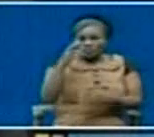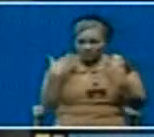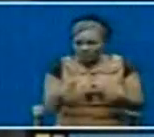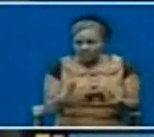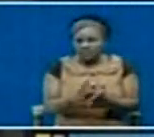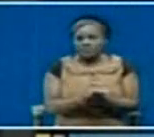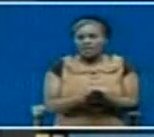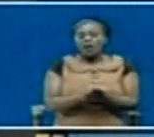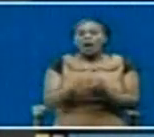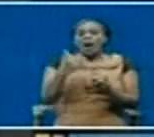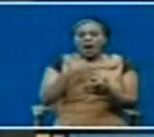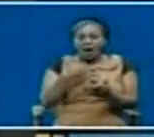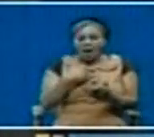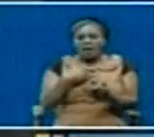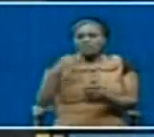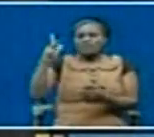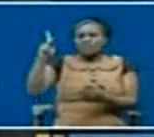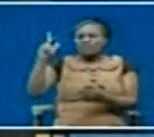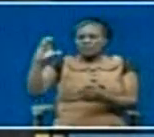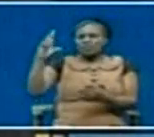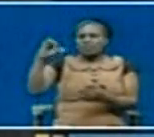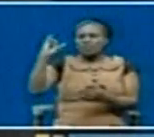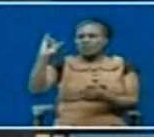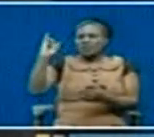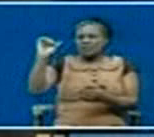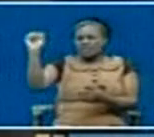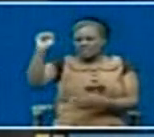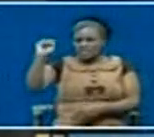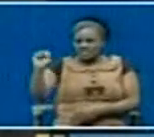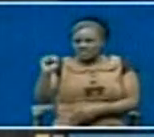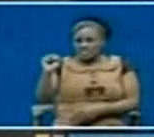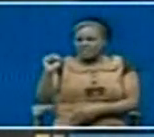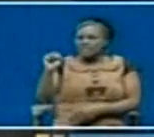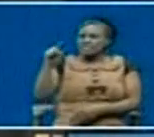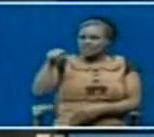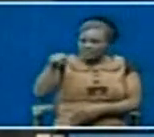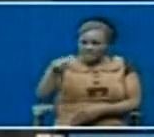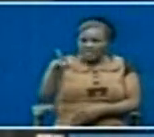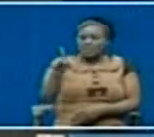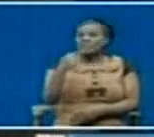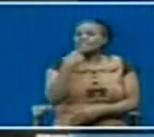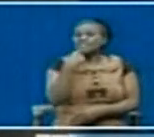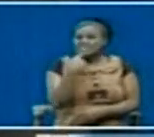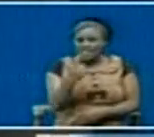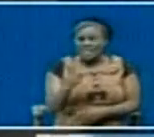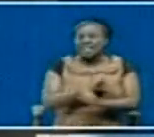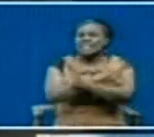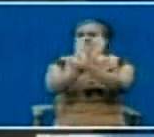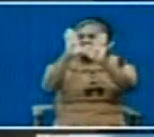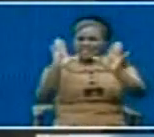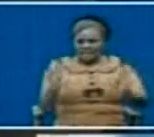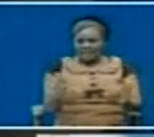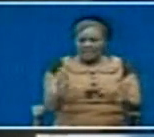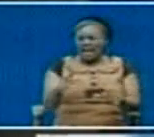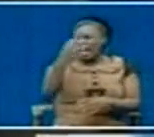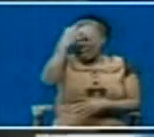we had billionaire businessman Chris Kirubi. And he, in no uncertain terms, was